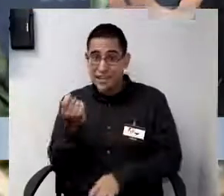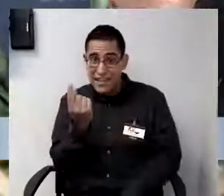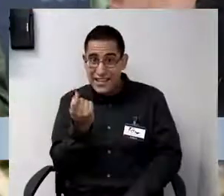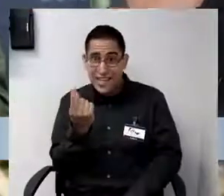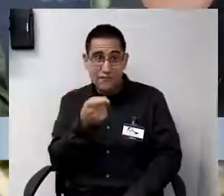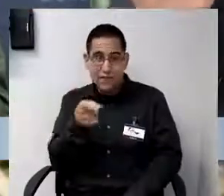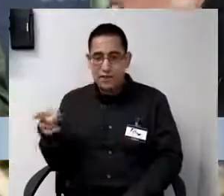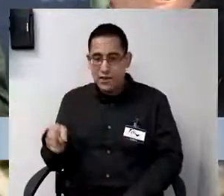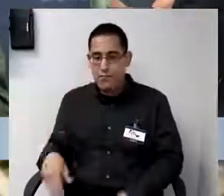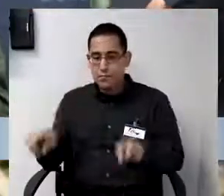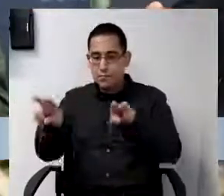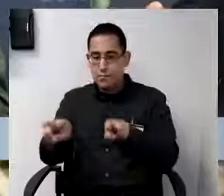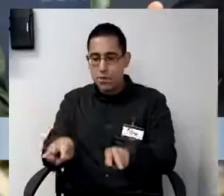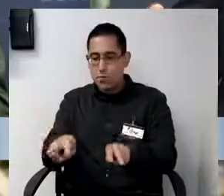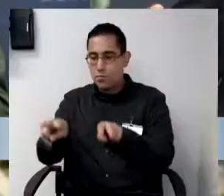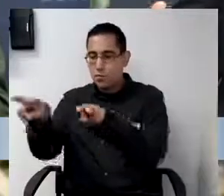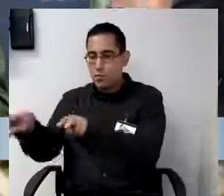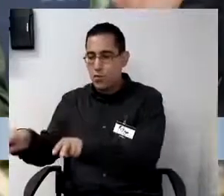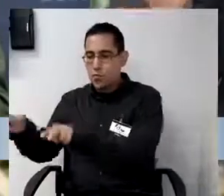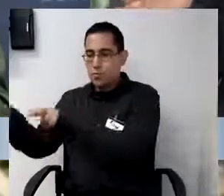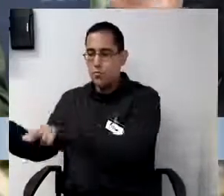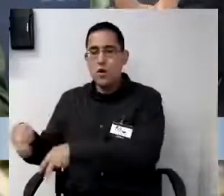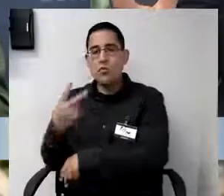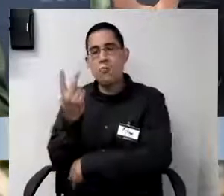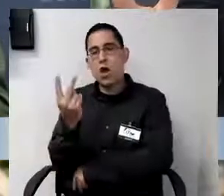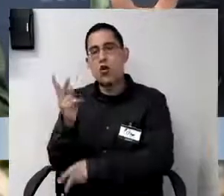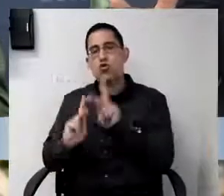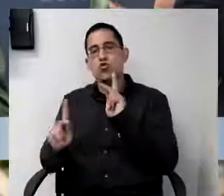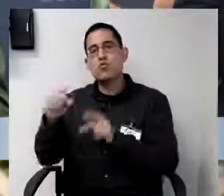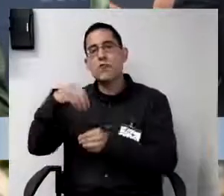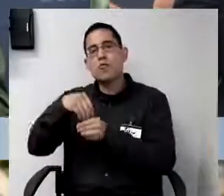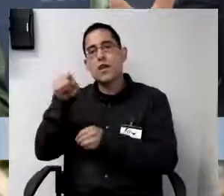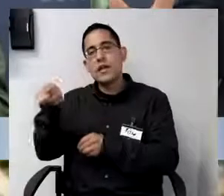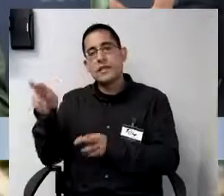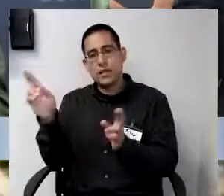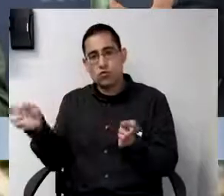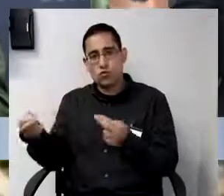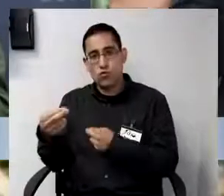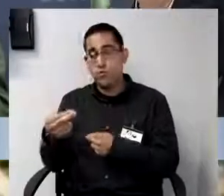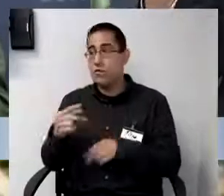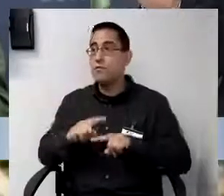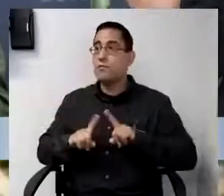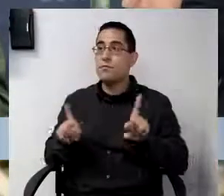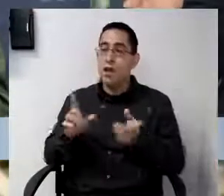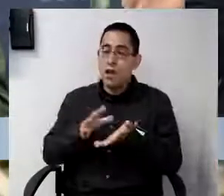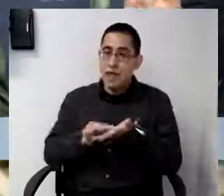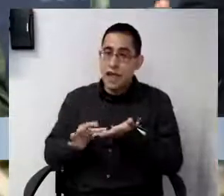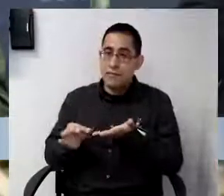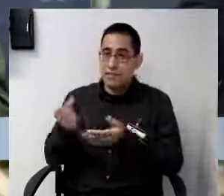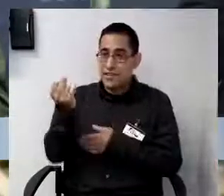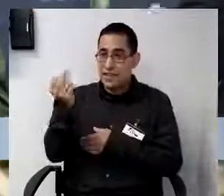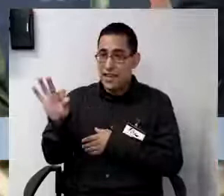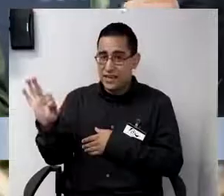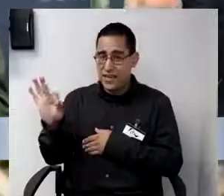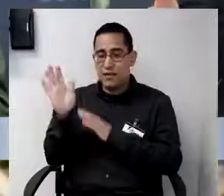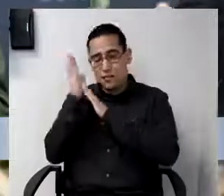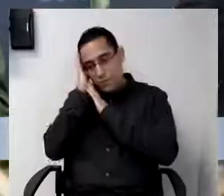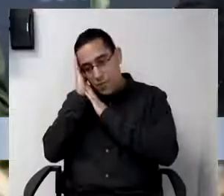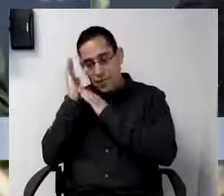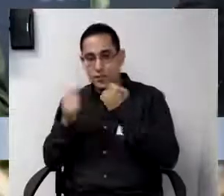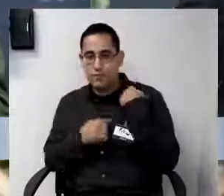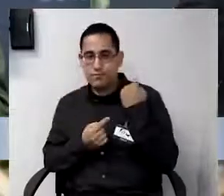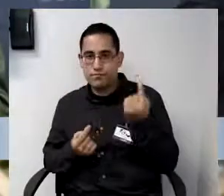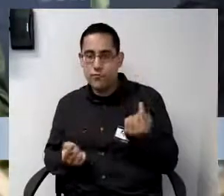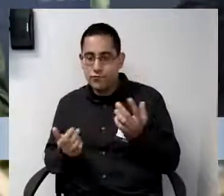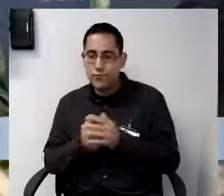up, so a census of 30. But I'm only counting 19 beds right now. So if I just count those